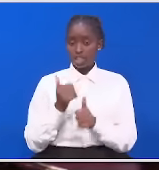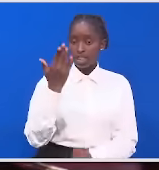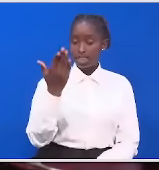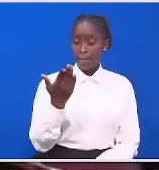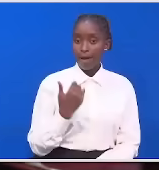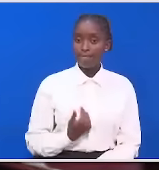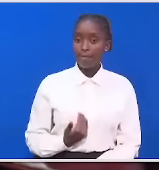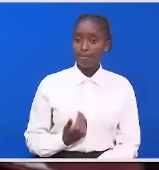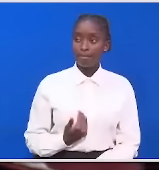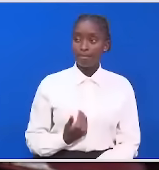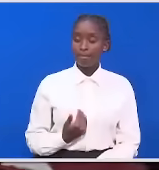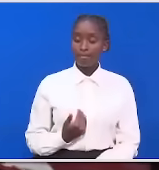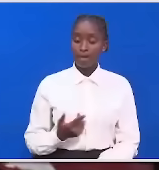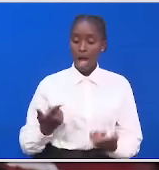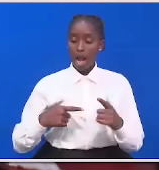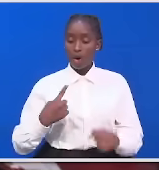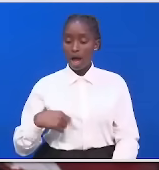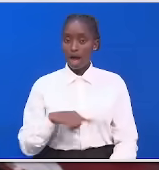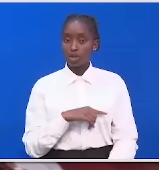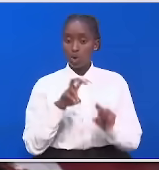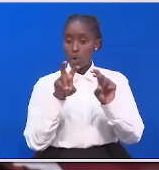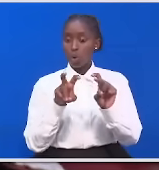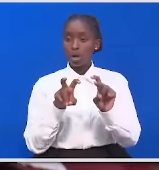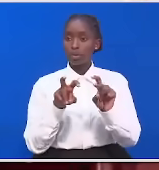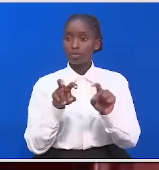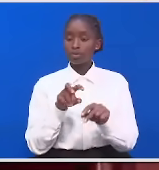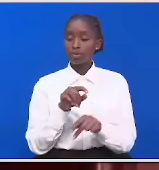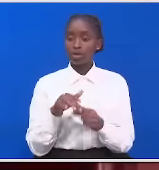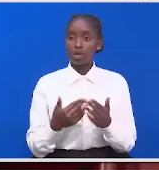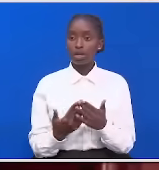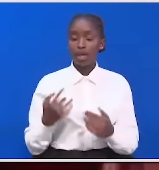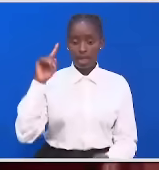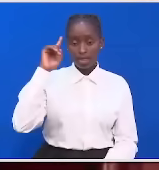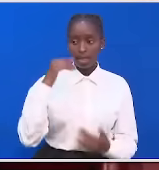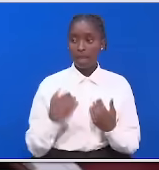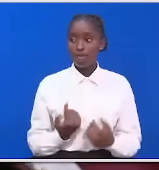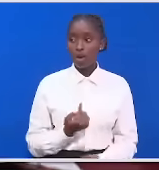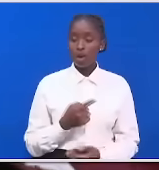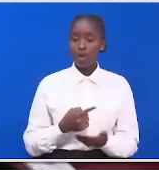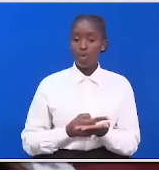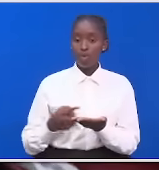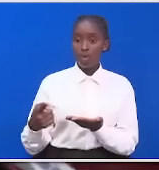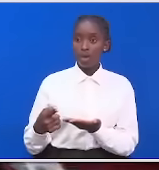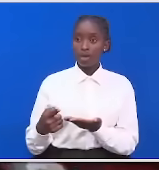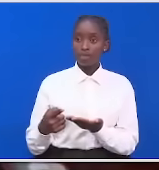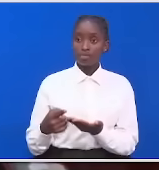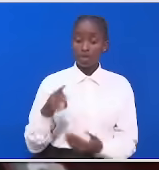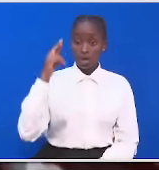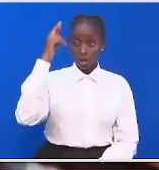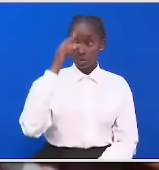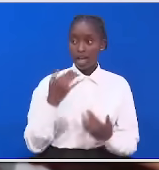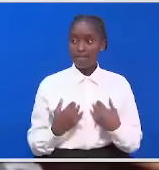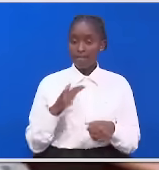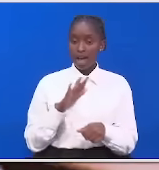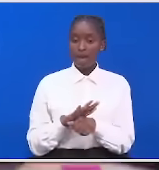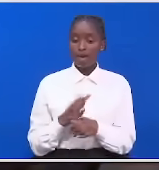were only allowed to see me, I think it was 1 minute per each individual, because there was a lot of